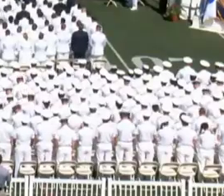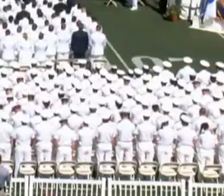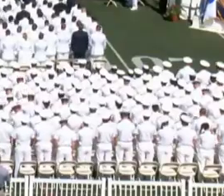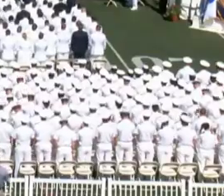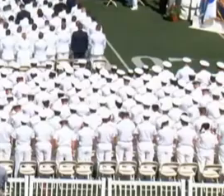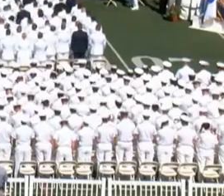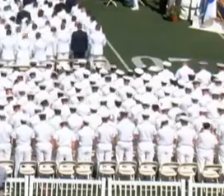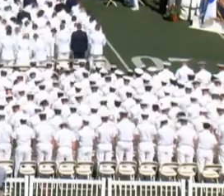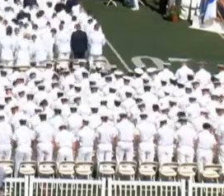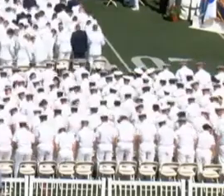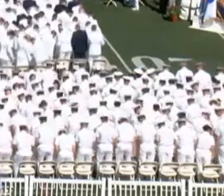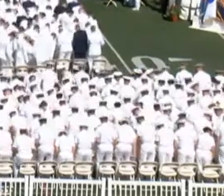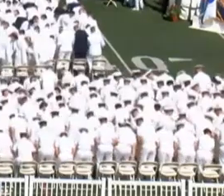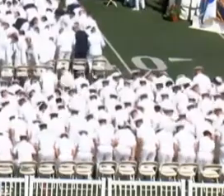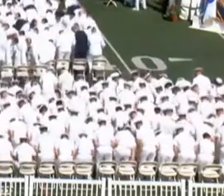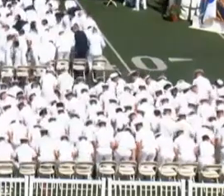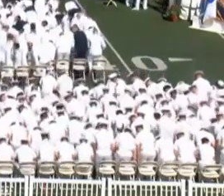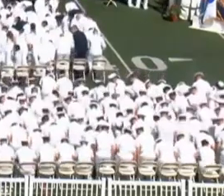Please be seated.